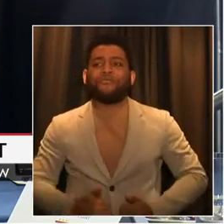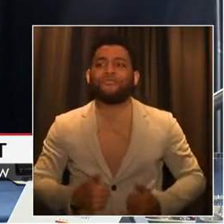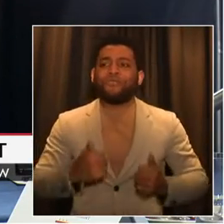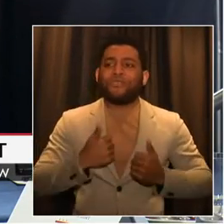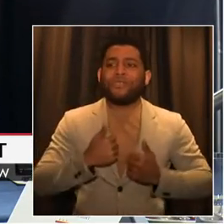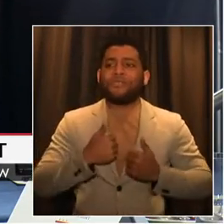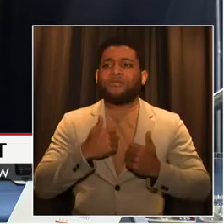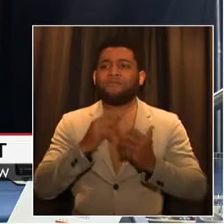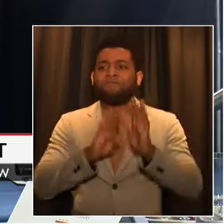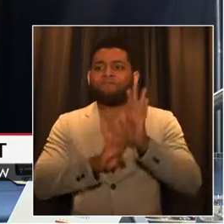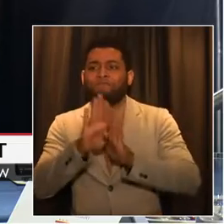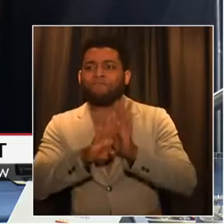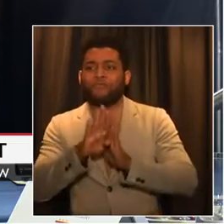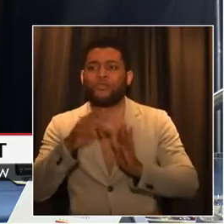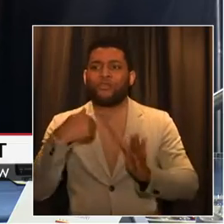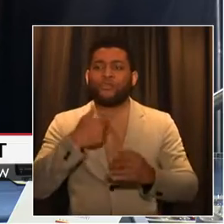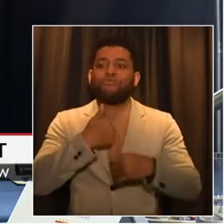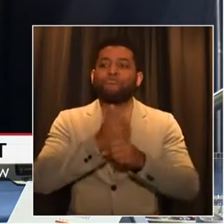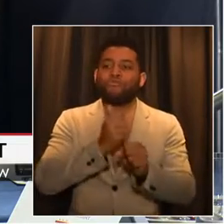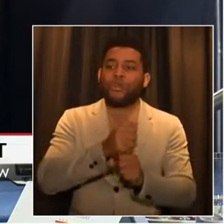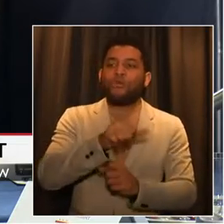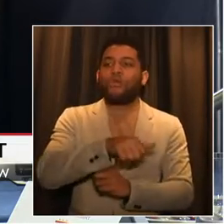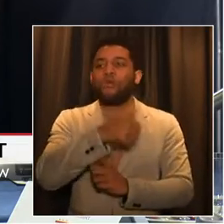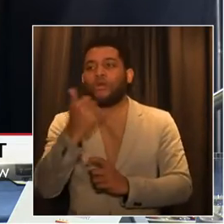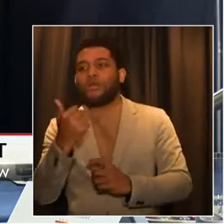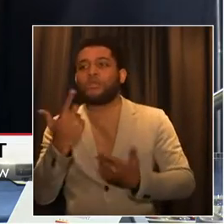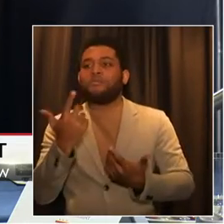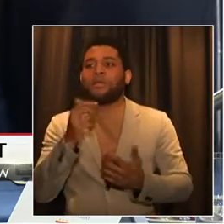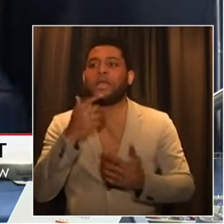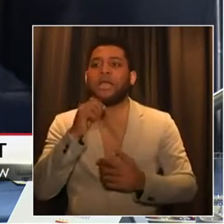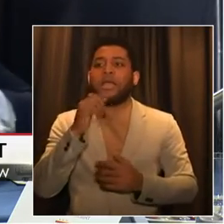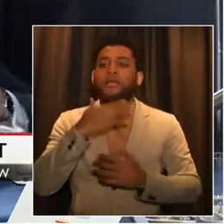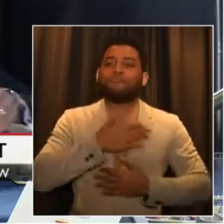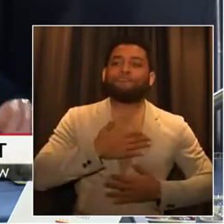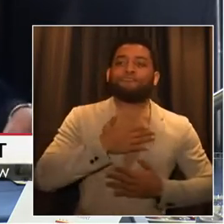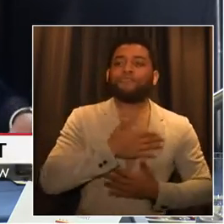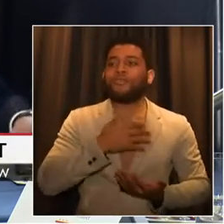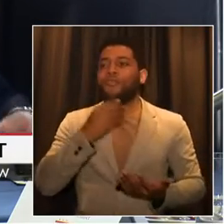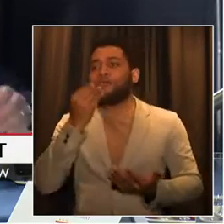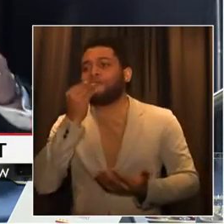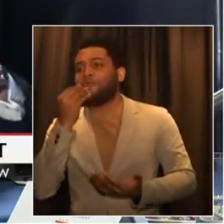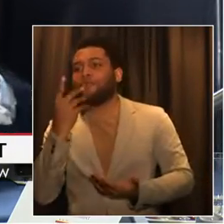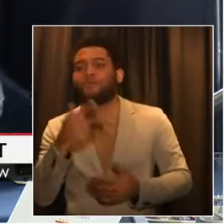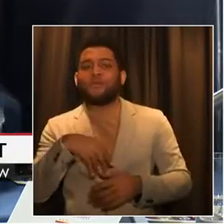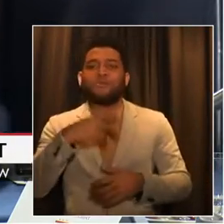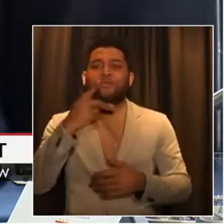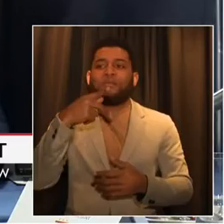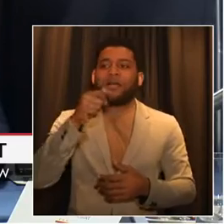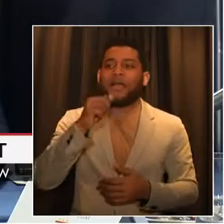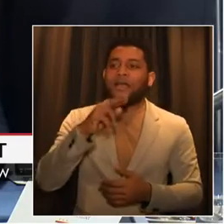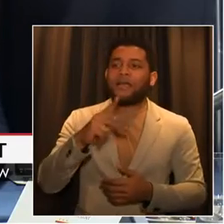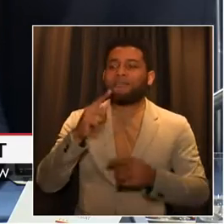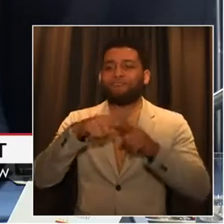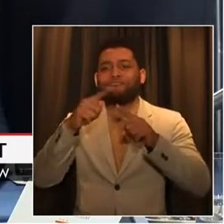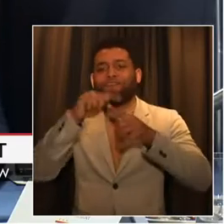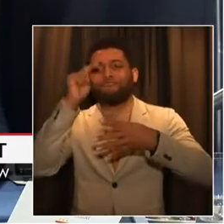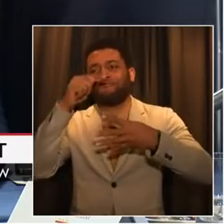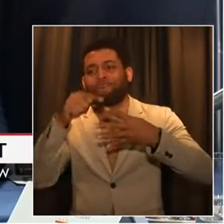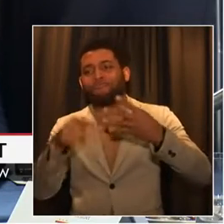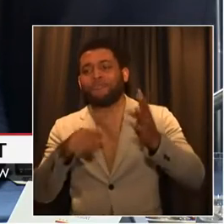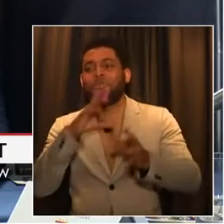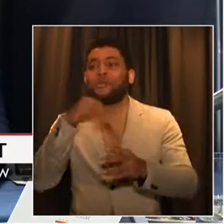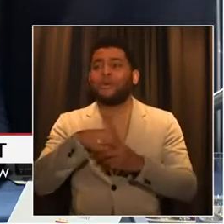can create the other amenities around there that they need. And I want to make sure that we are, in the whatever plan we